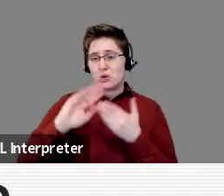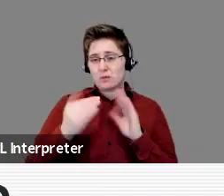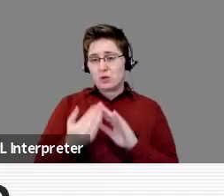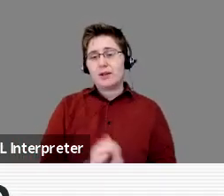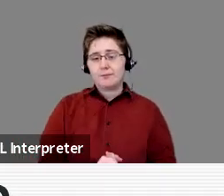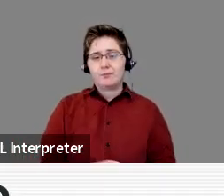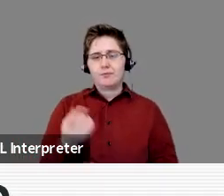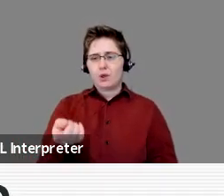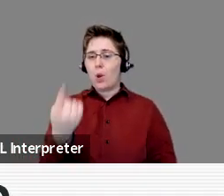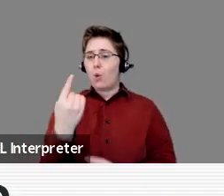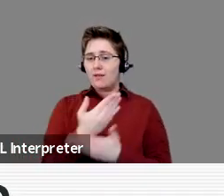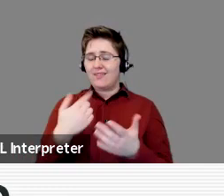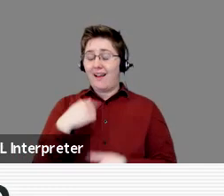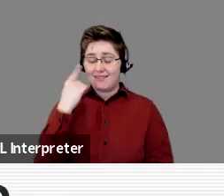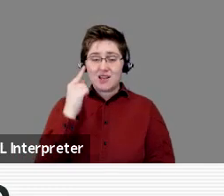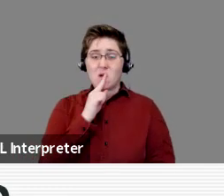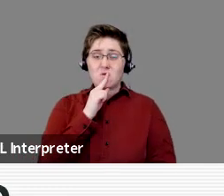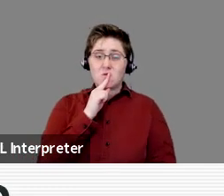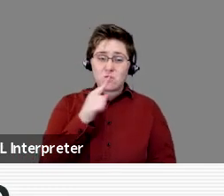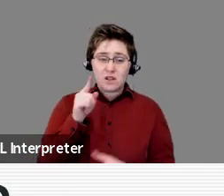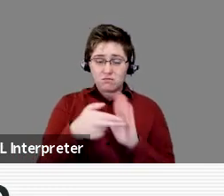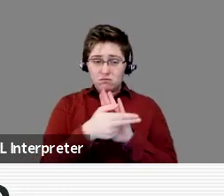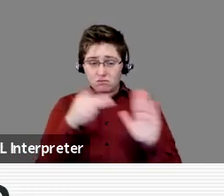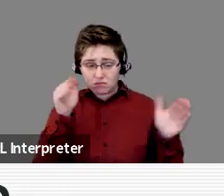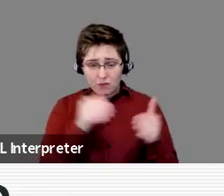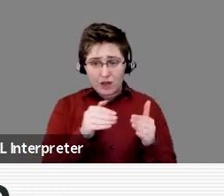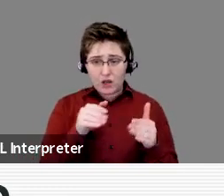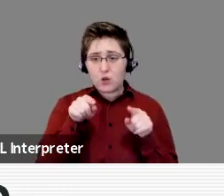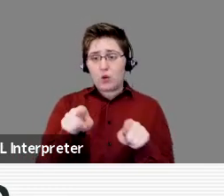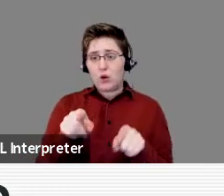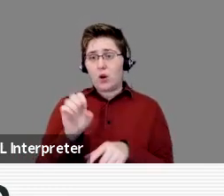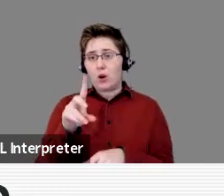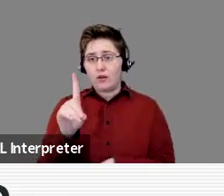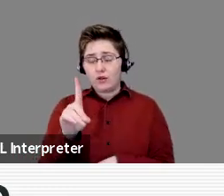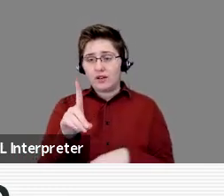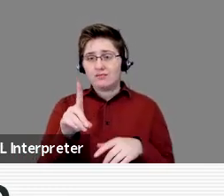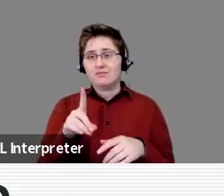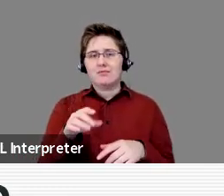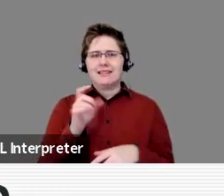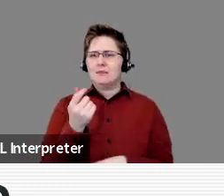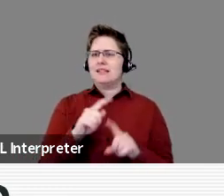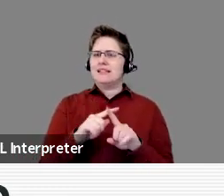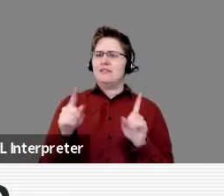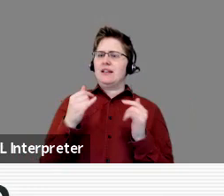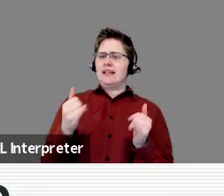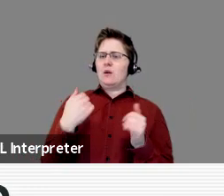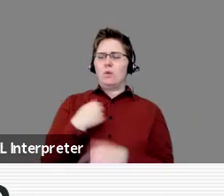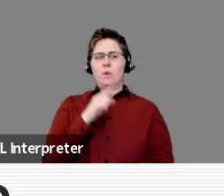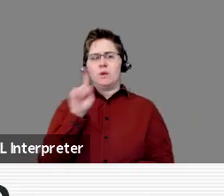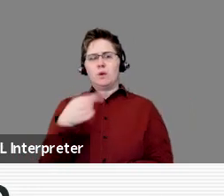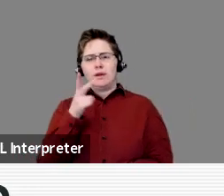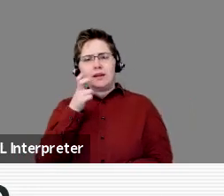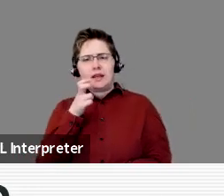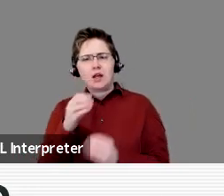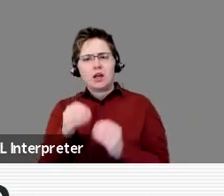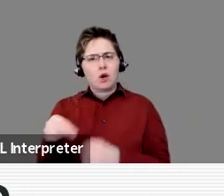so one of the things that I think has really been highlighted in the COVID pandemic that's a little bit different, or that we really only hear about kind of more